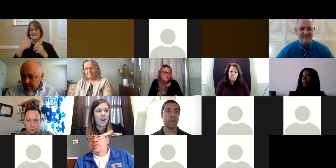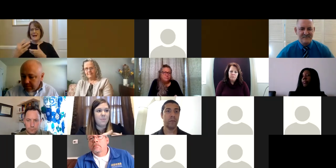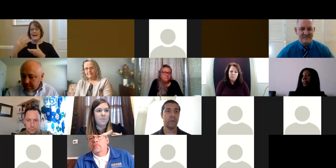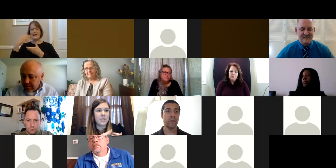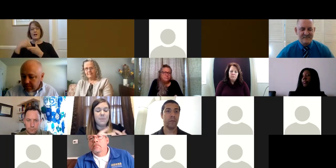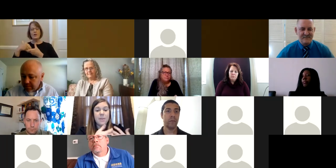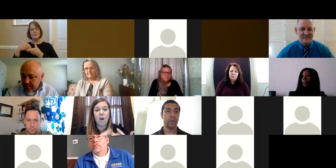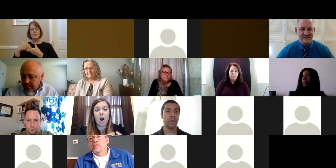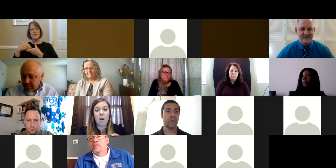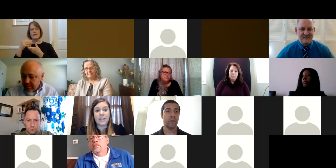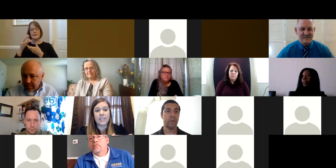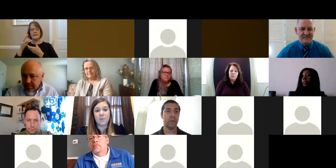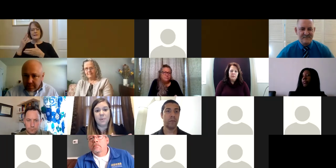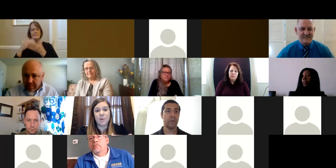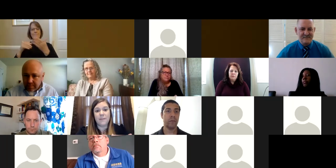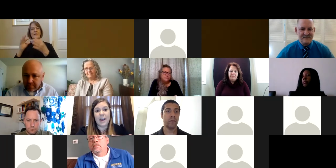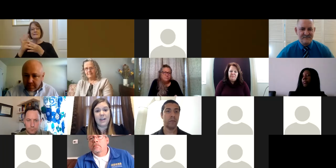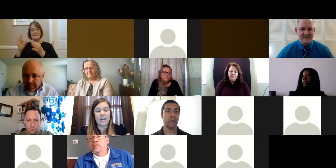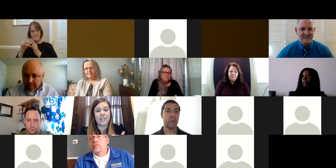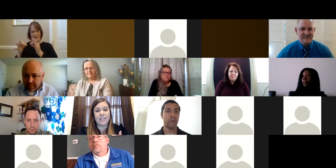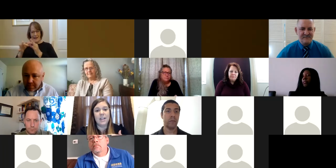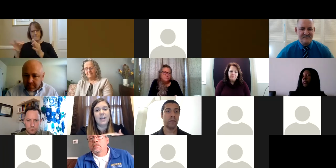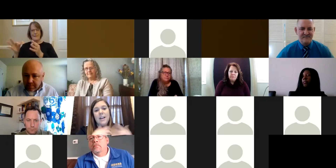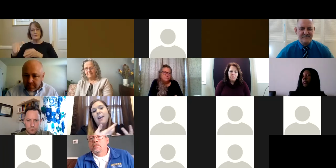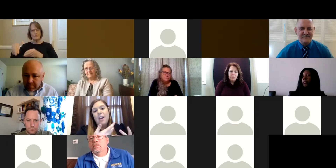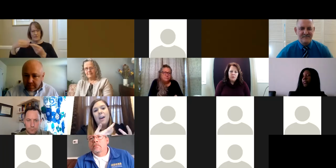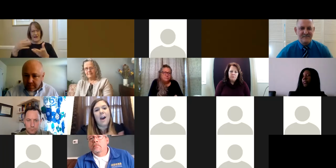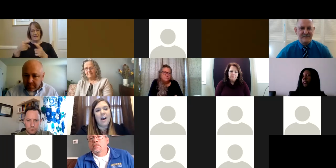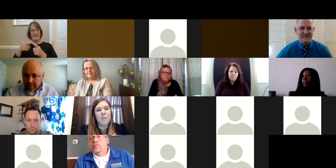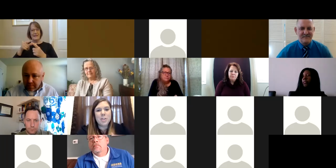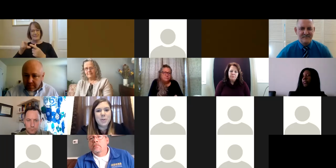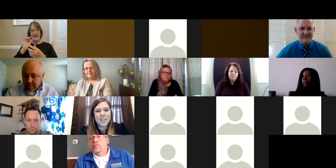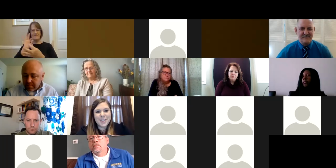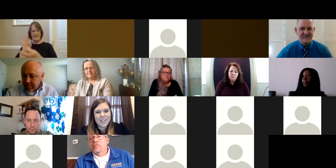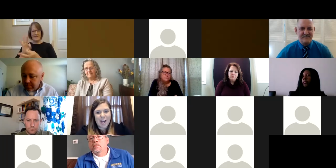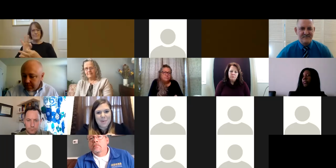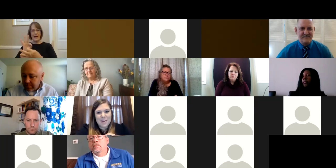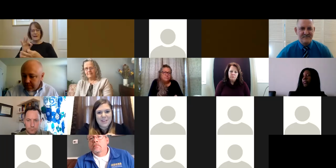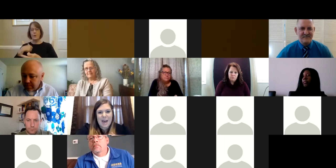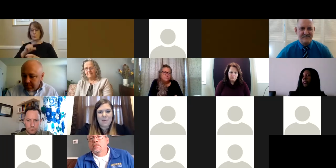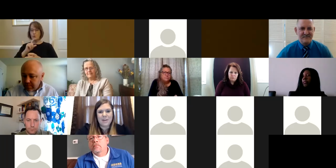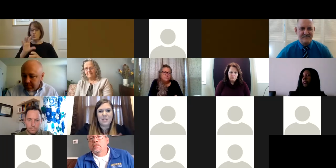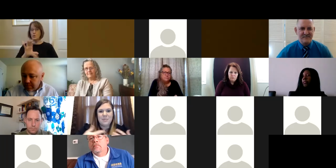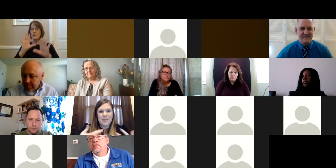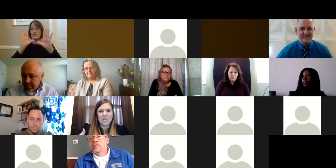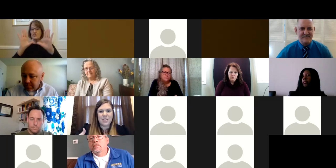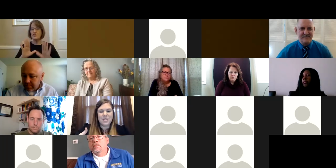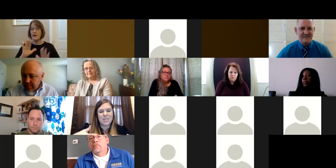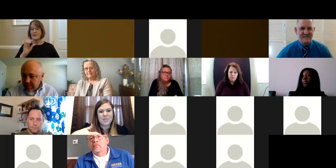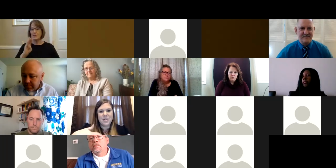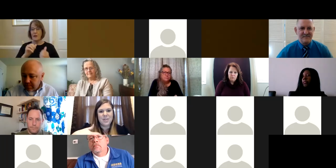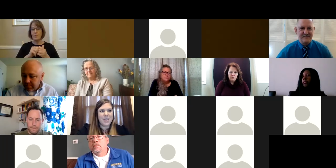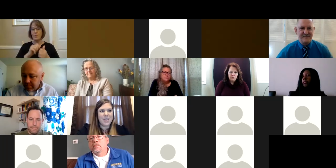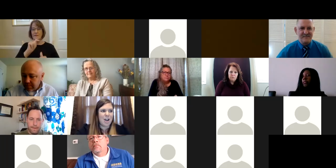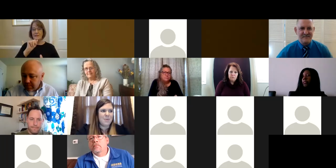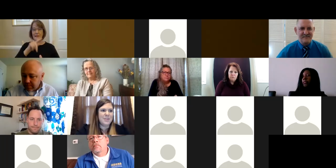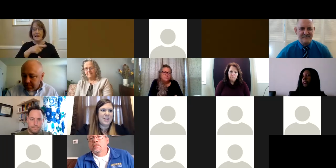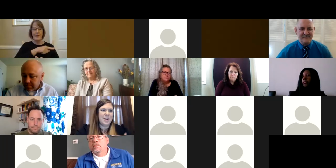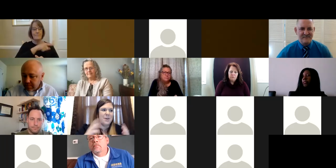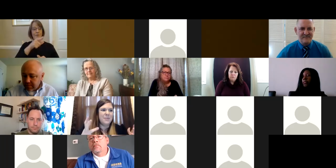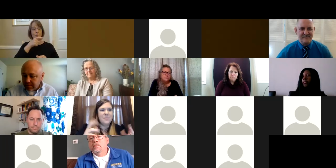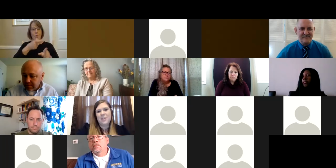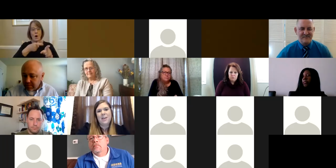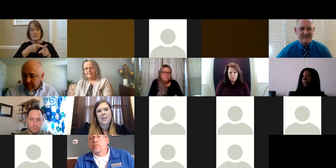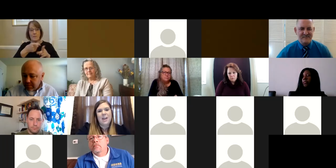included some of the comments that were provided, and we're doing a good job with TAP. Our specialists are doing a great job.